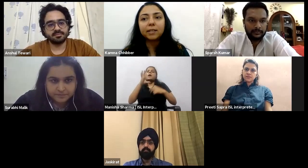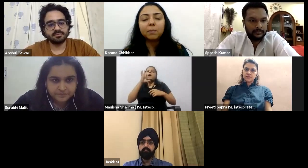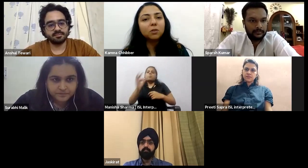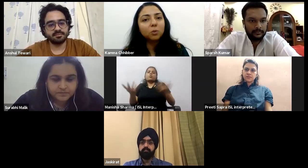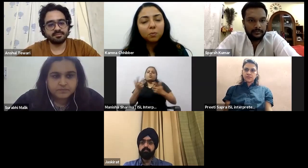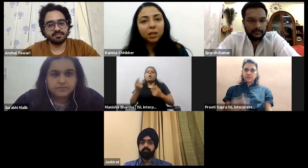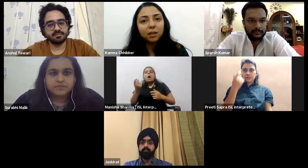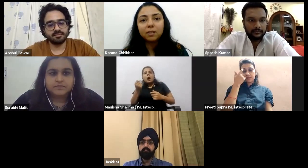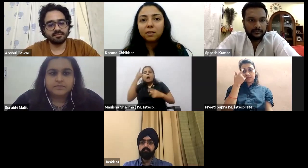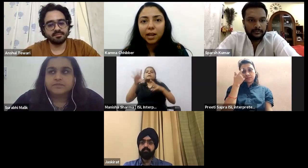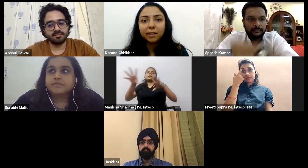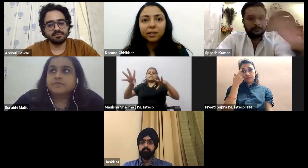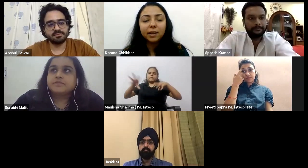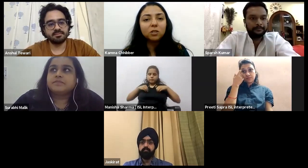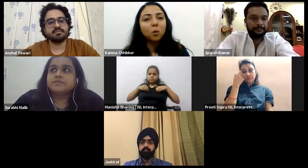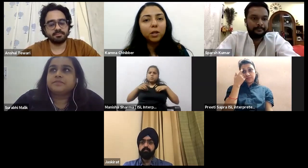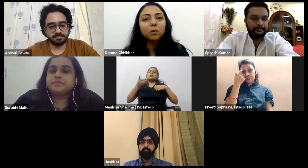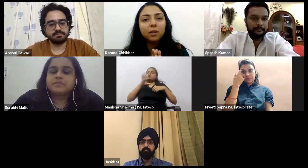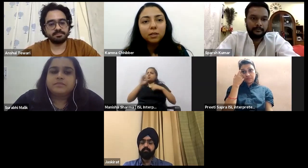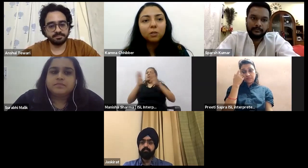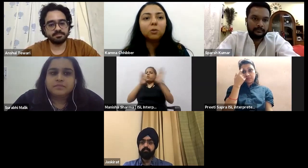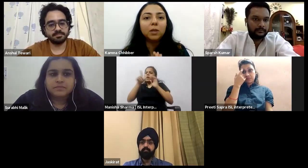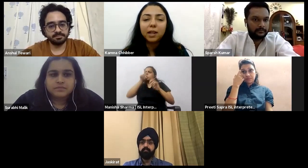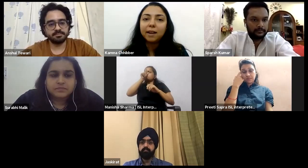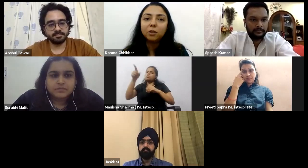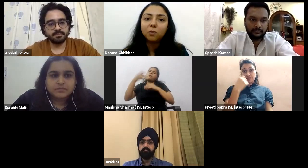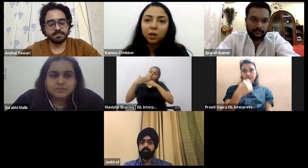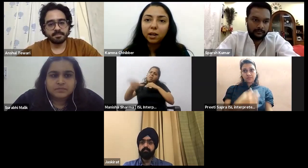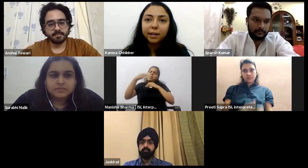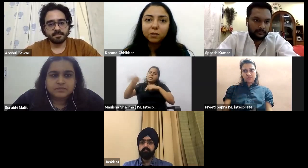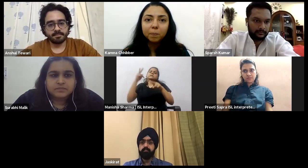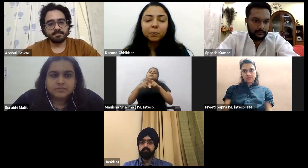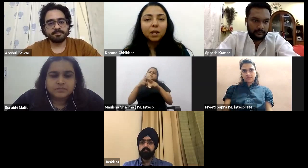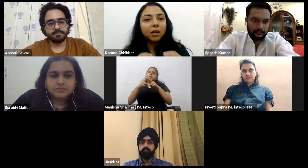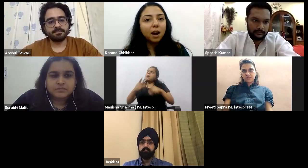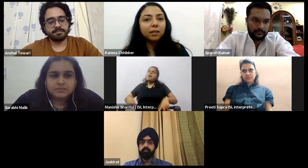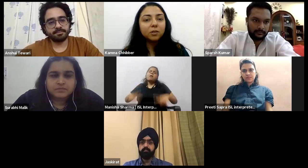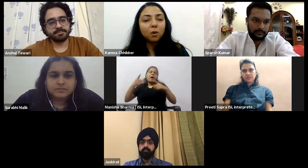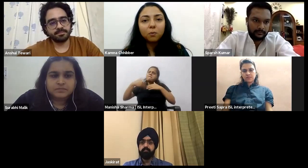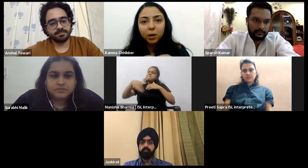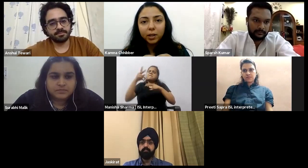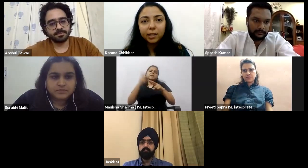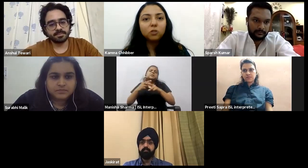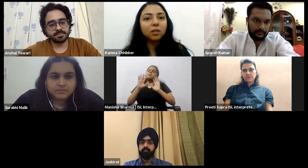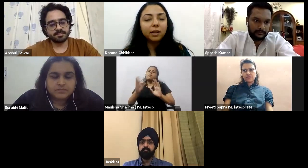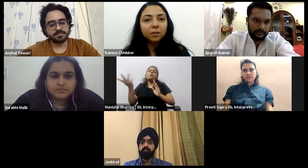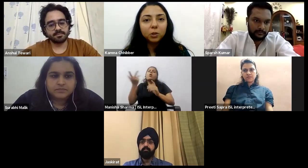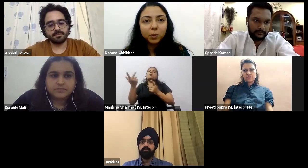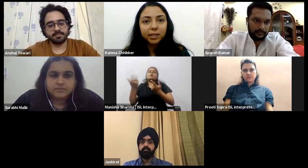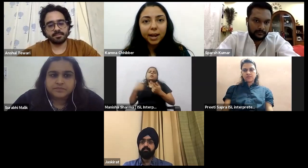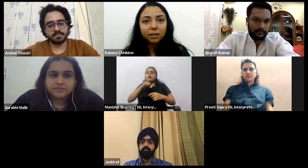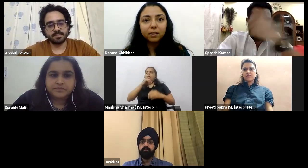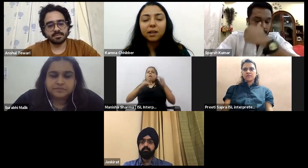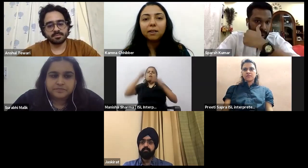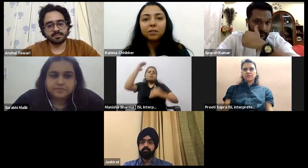and accept that social media is a reality, and it's going to continue to be a reality of all our lives, regardless of what age an individual